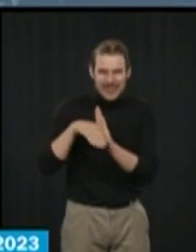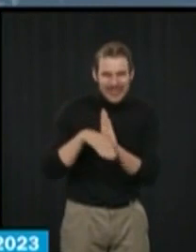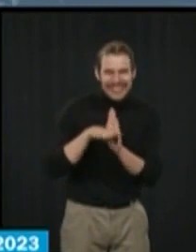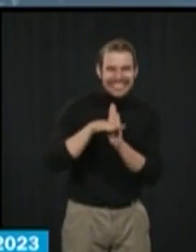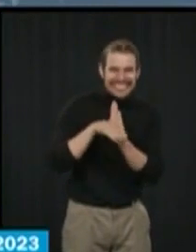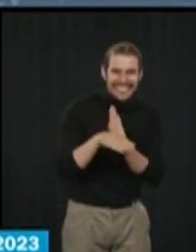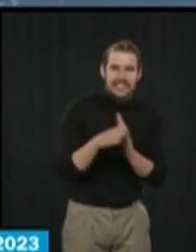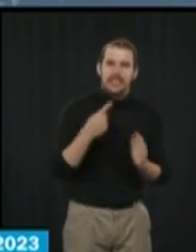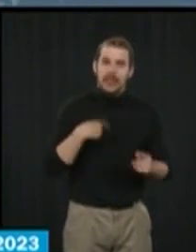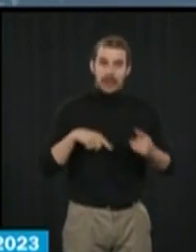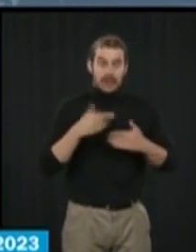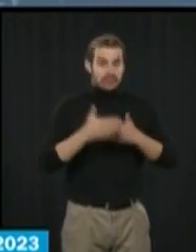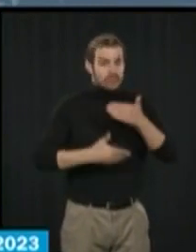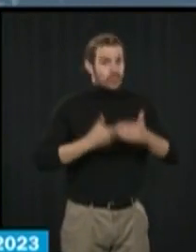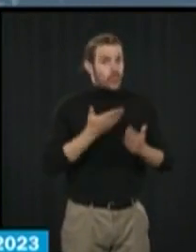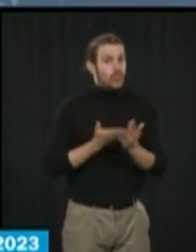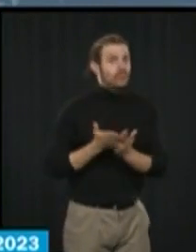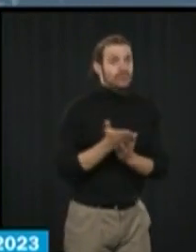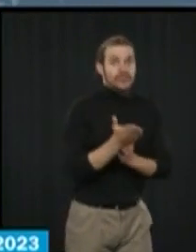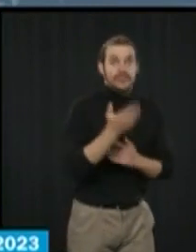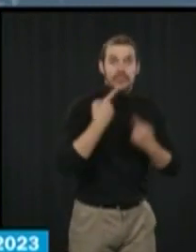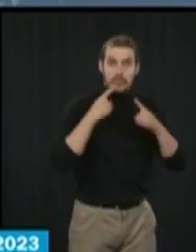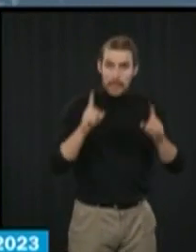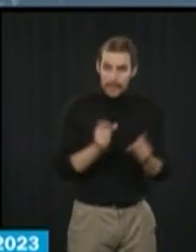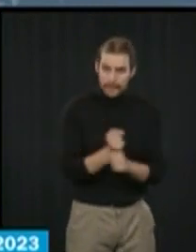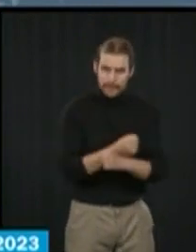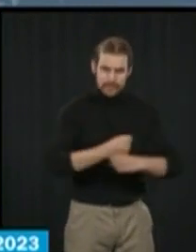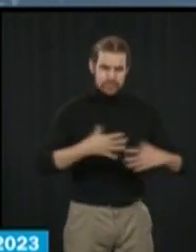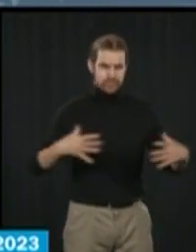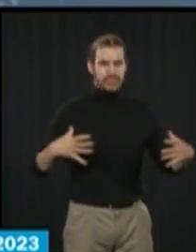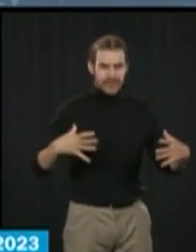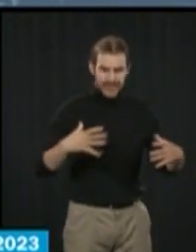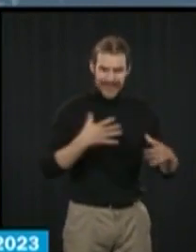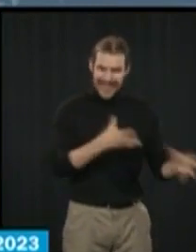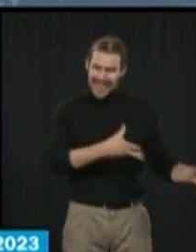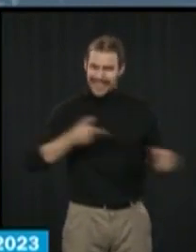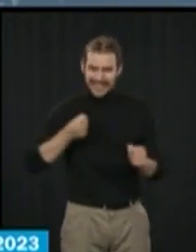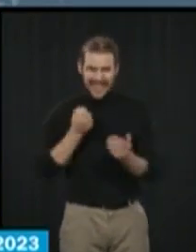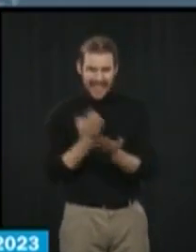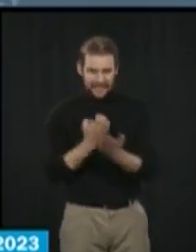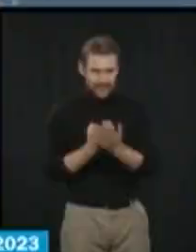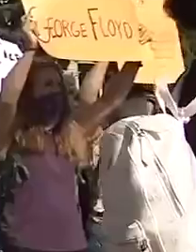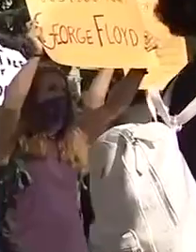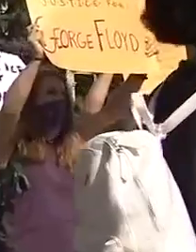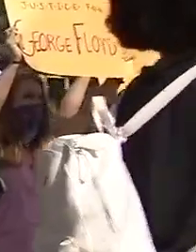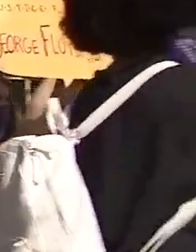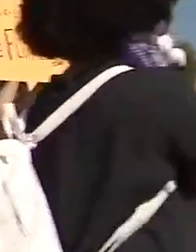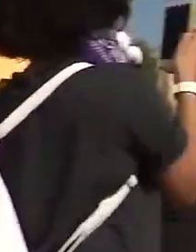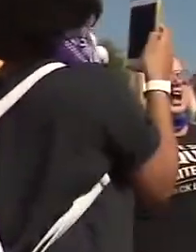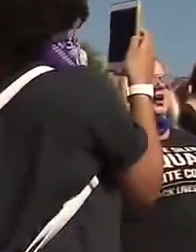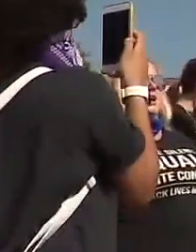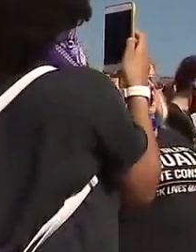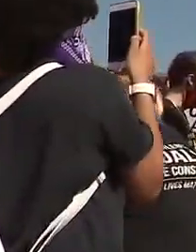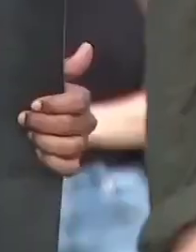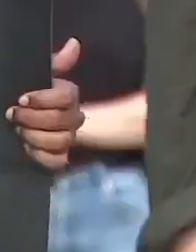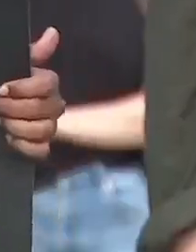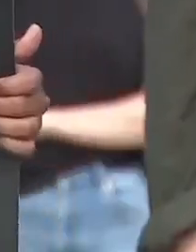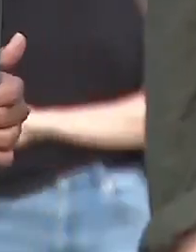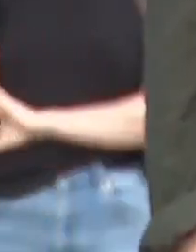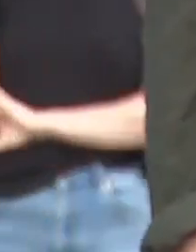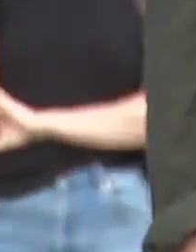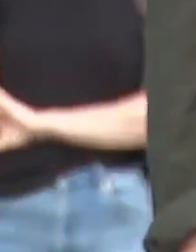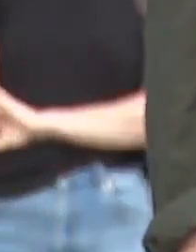the country's fastest growing economies with strong reserves and a AAA bond rating. Hancock acknowledged the